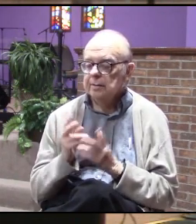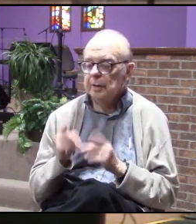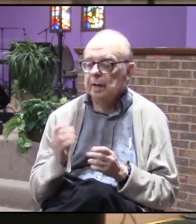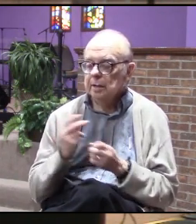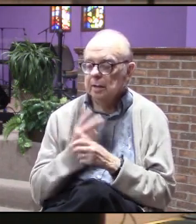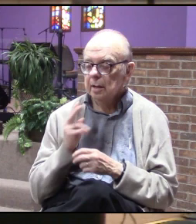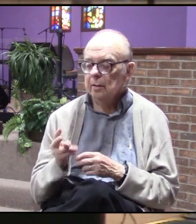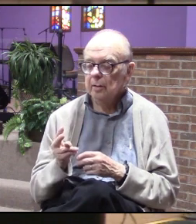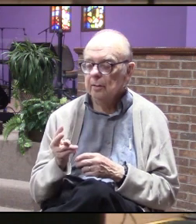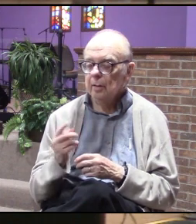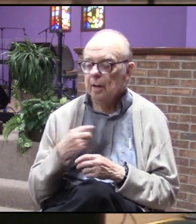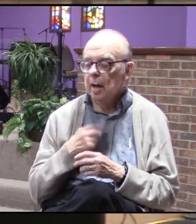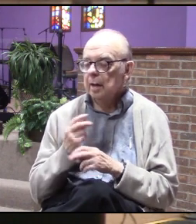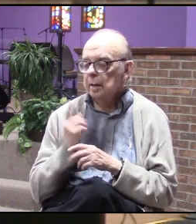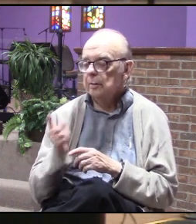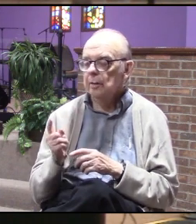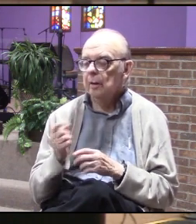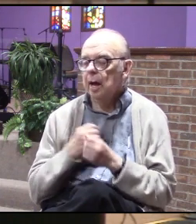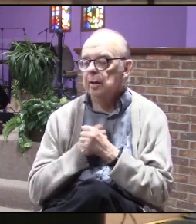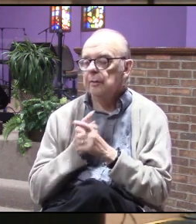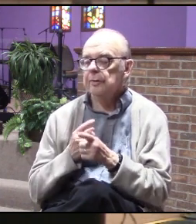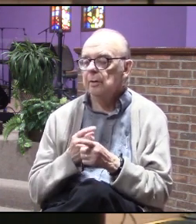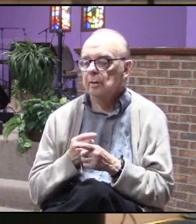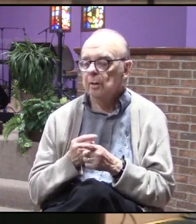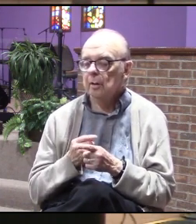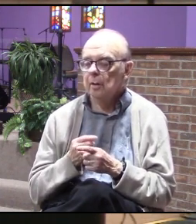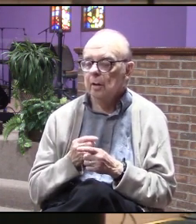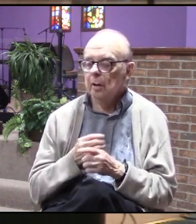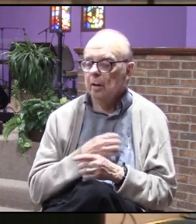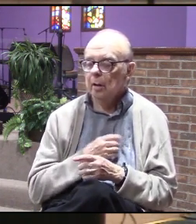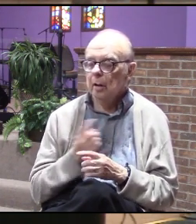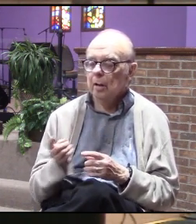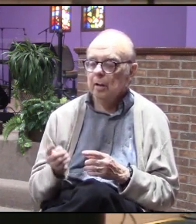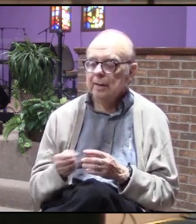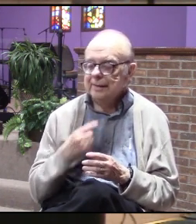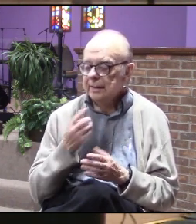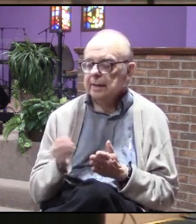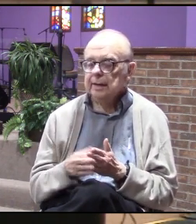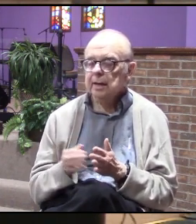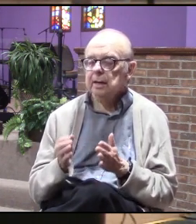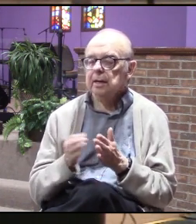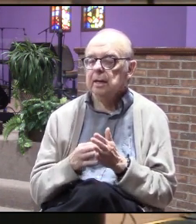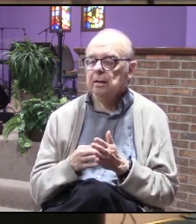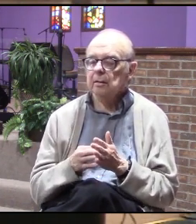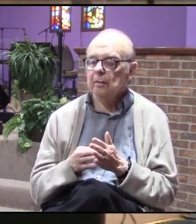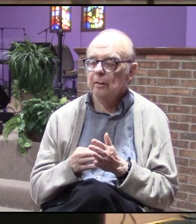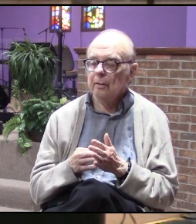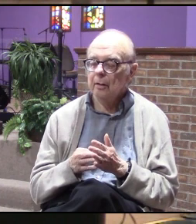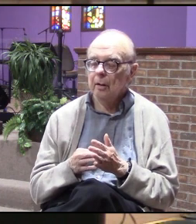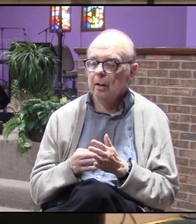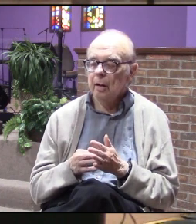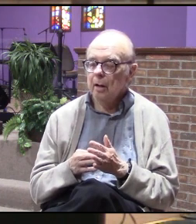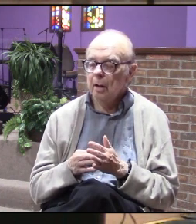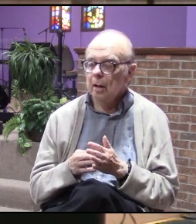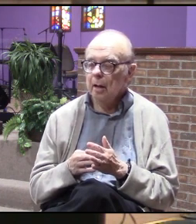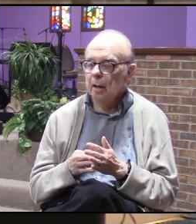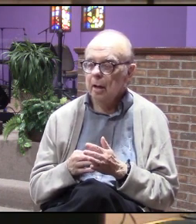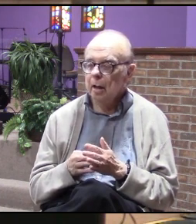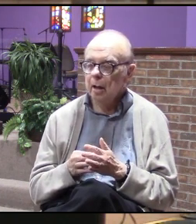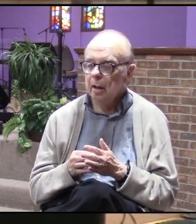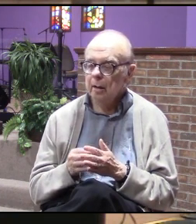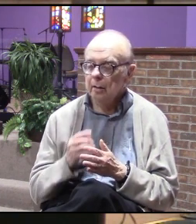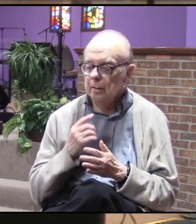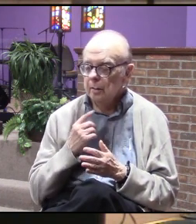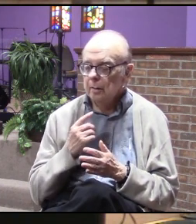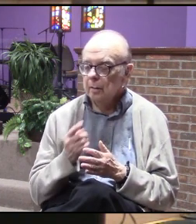you. I care for you. I love you." The officer said this repeatedly. And you can